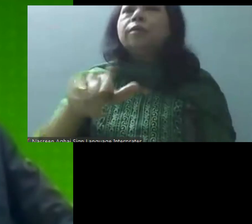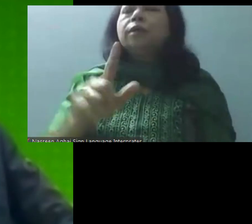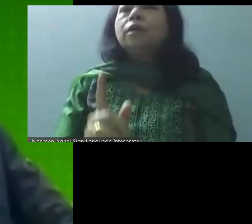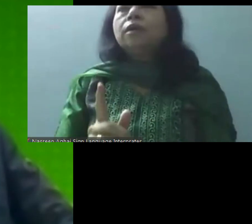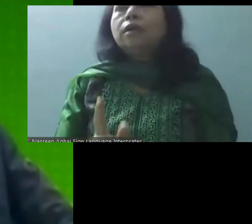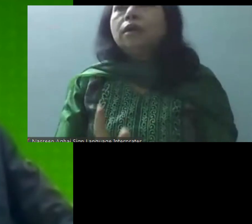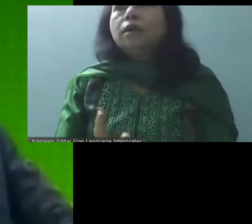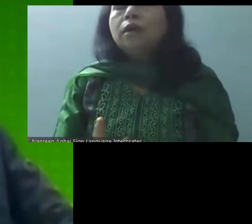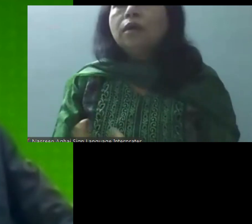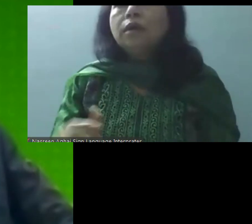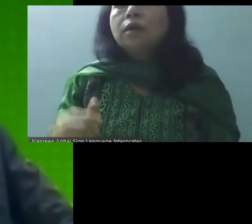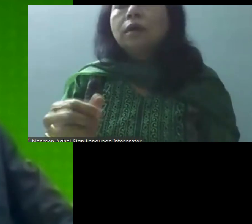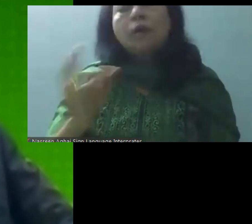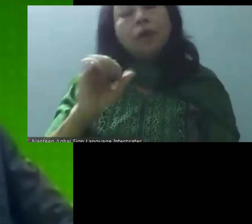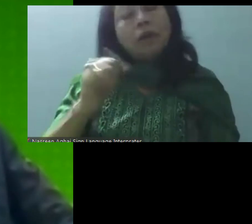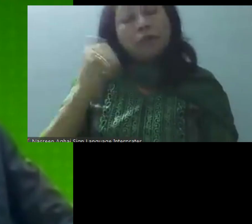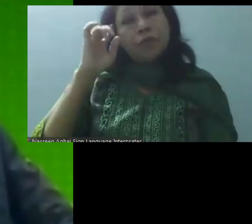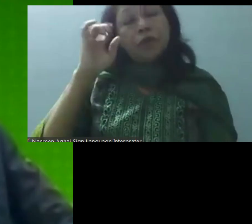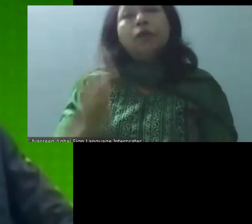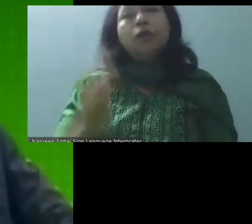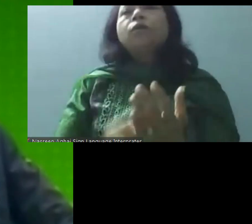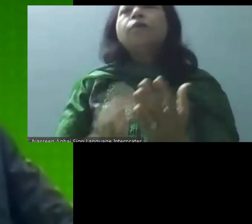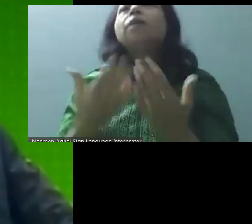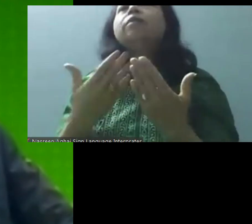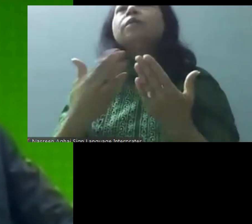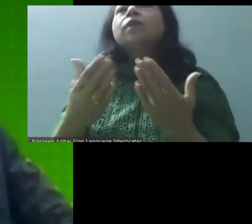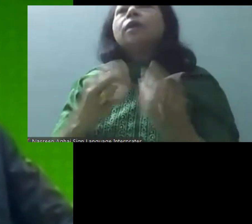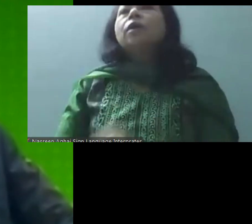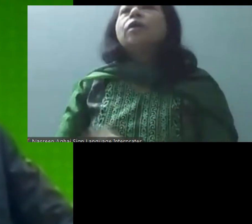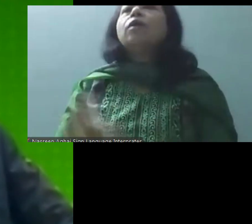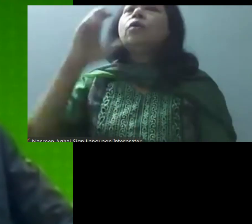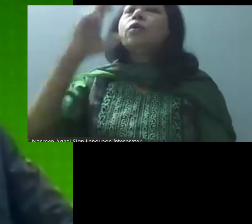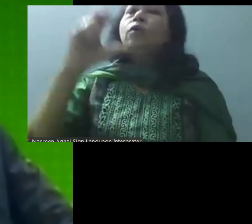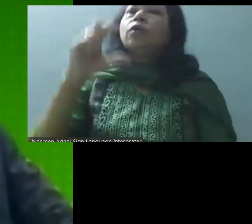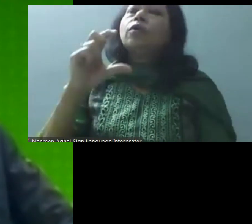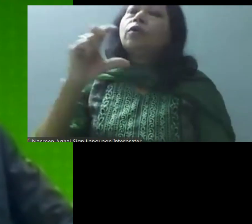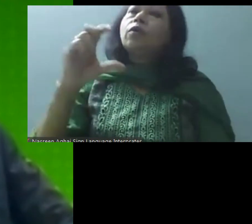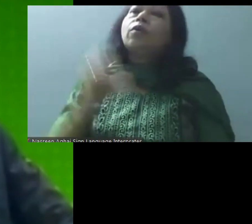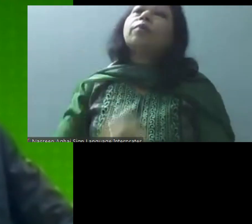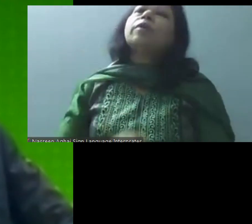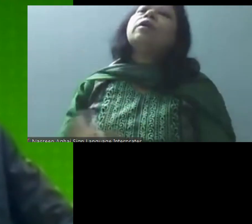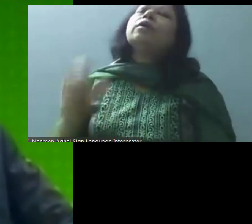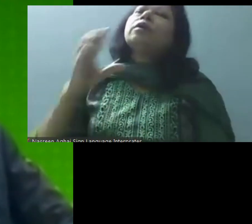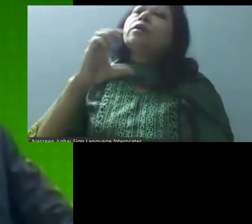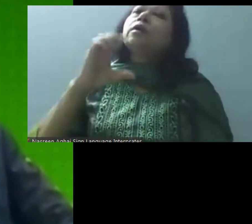it became possible for the universities like ComStats to change to this online teaching.